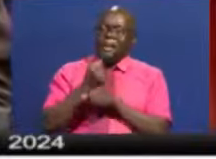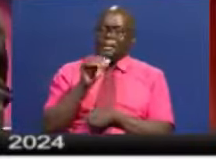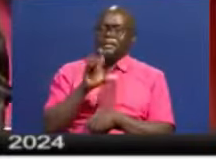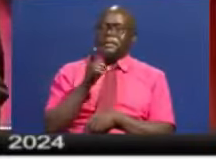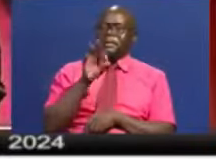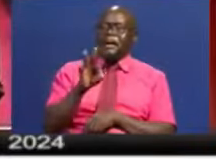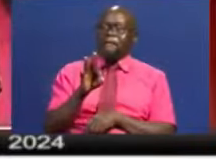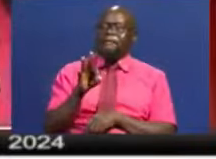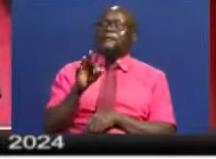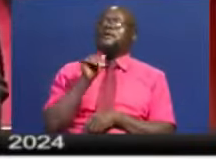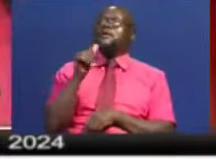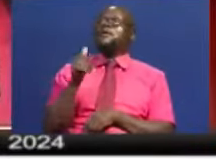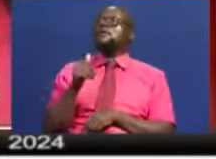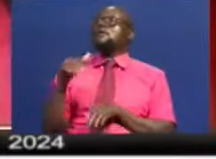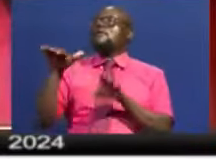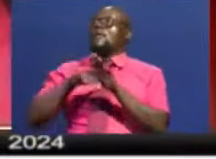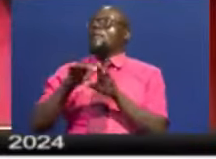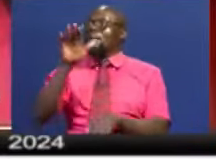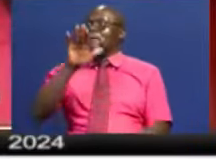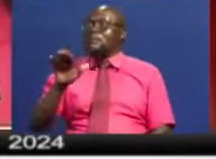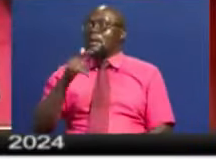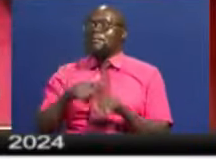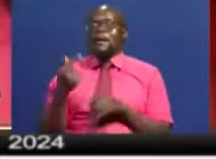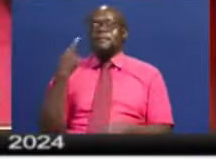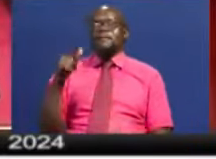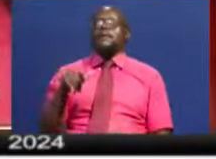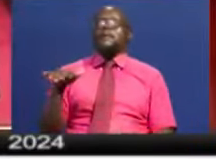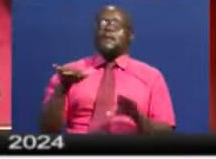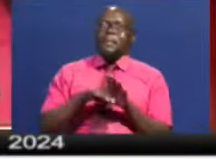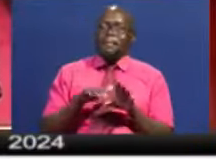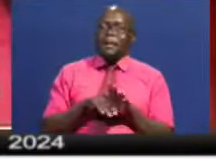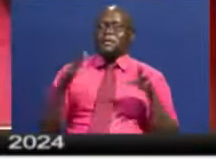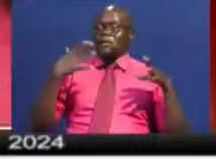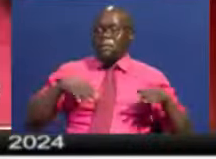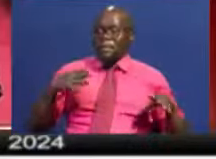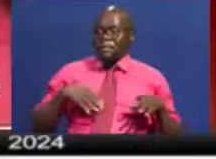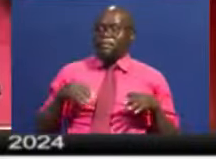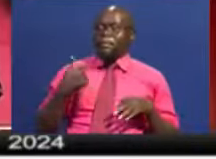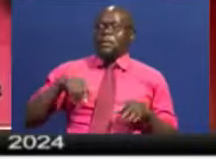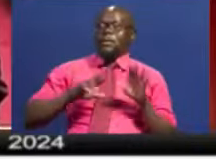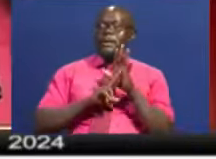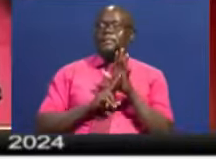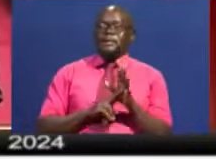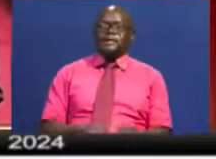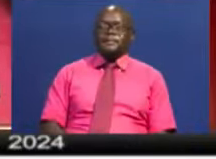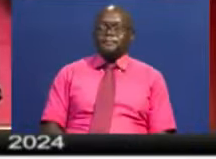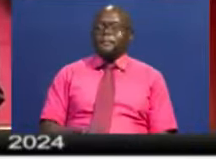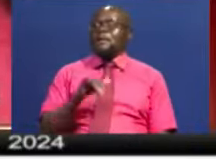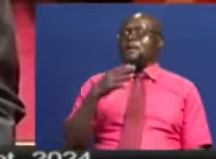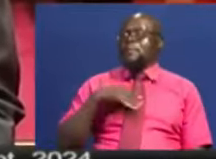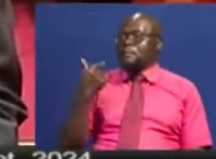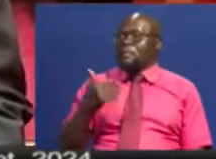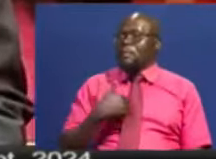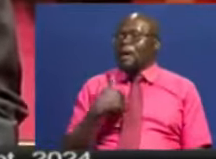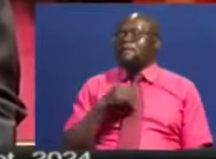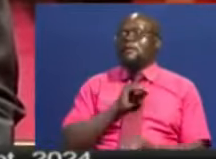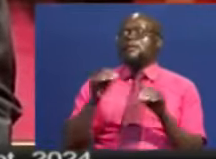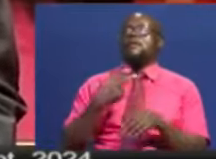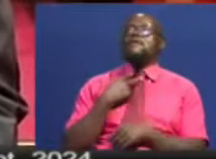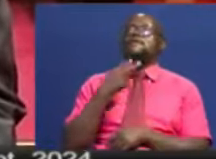the CDF, not for the sake of members of parliament, but for the sake of the people we represent. Those people who have no